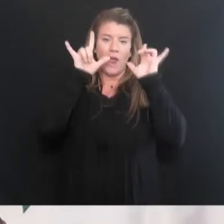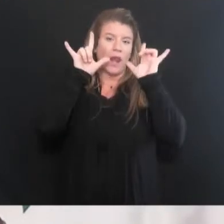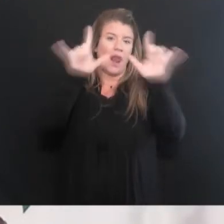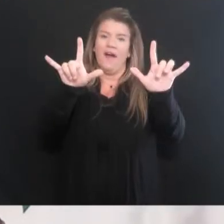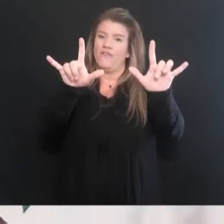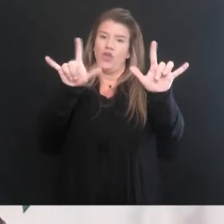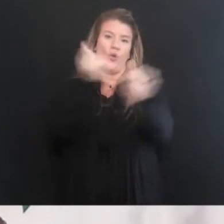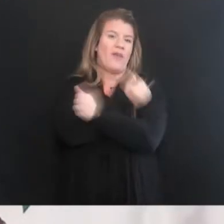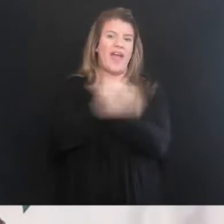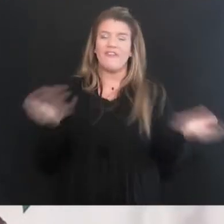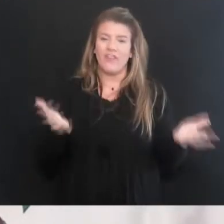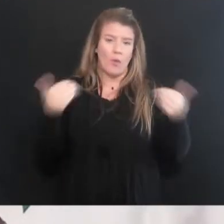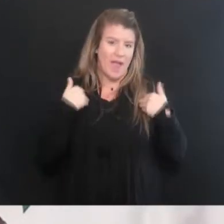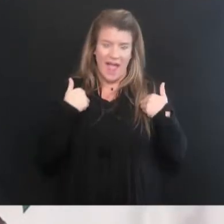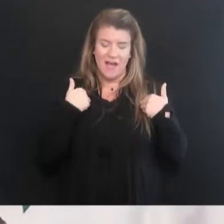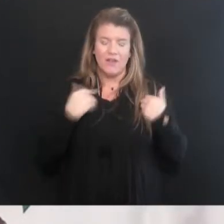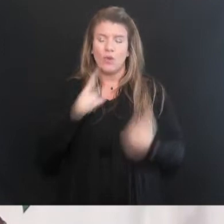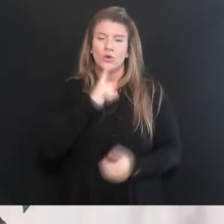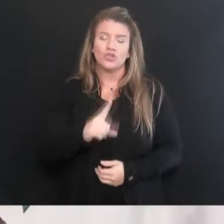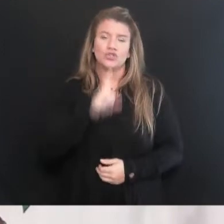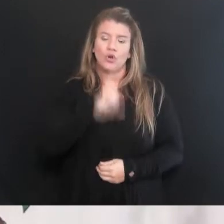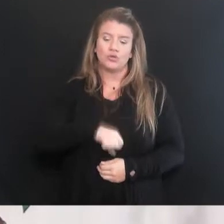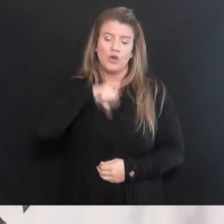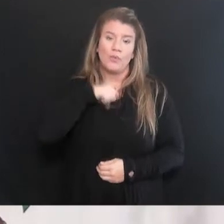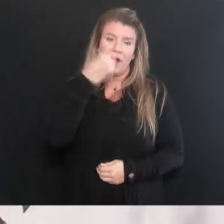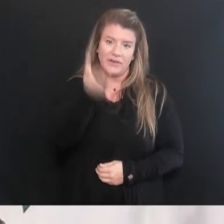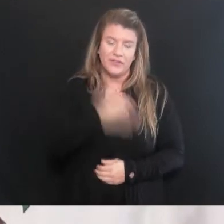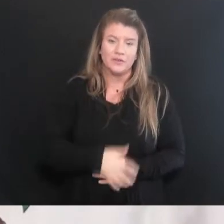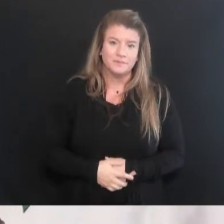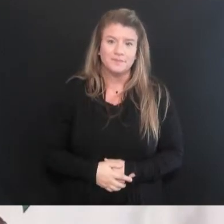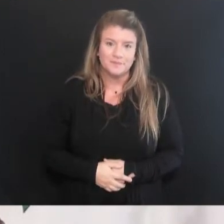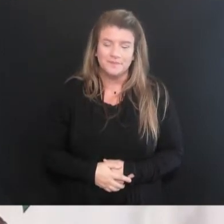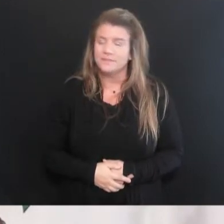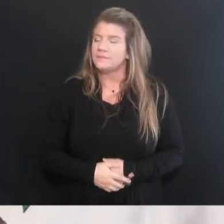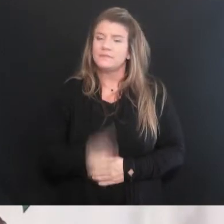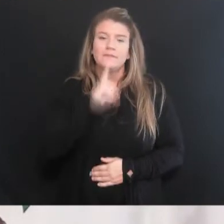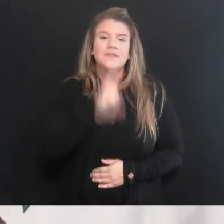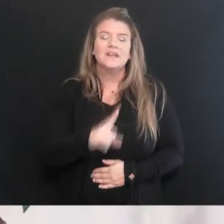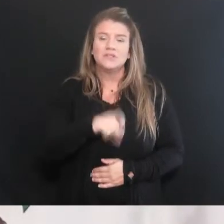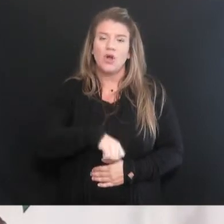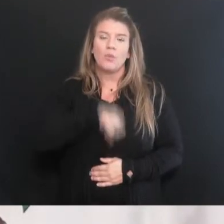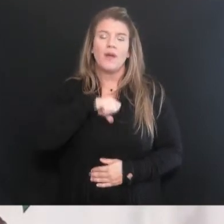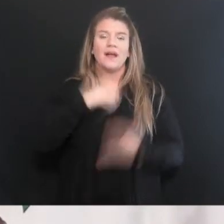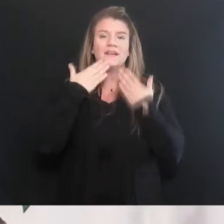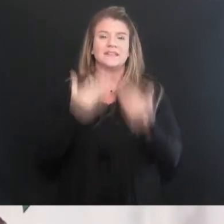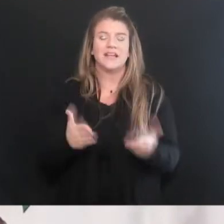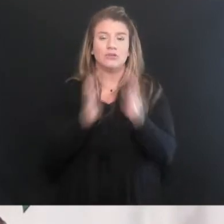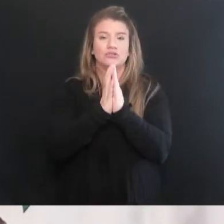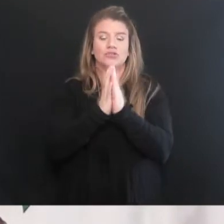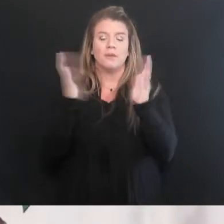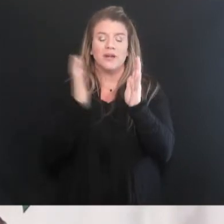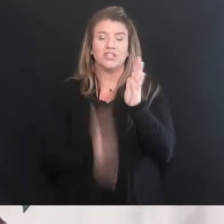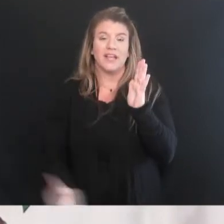soul, and we're so, so, so, so proud of you. So proud. Thank you so much again.